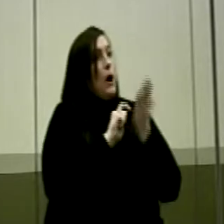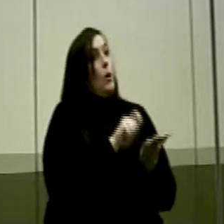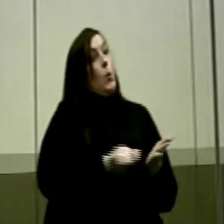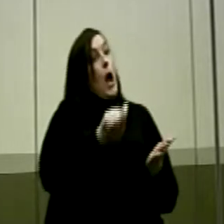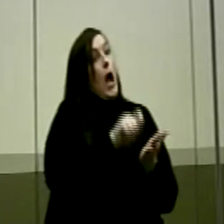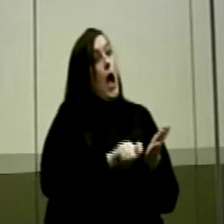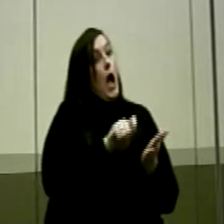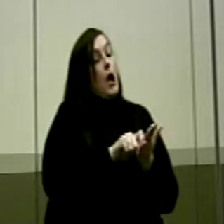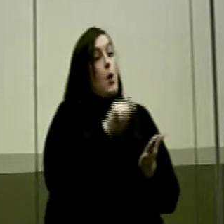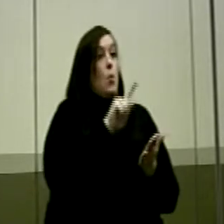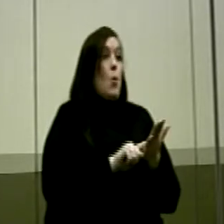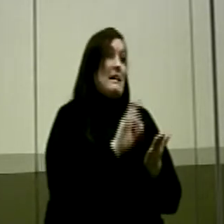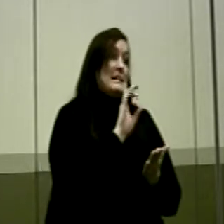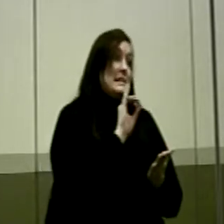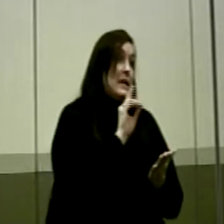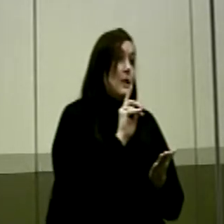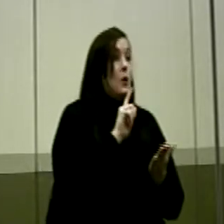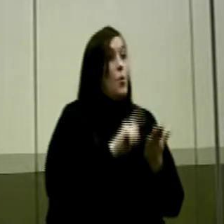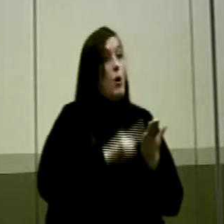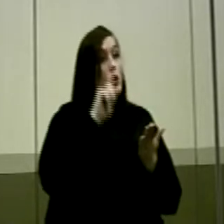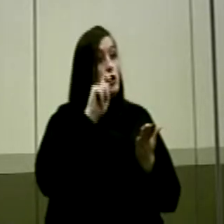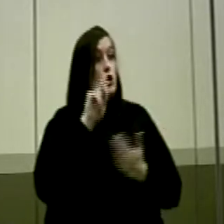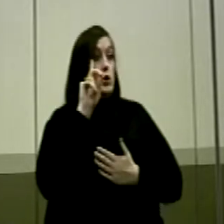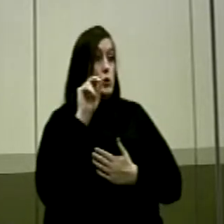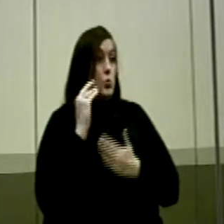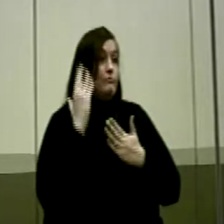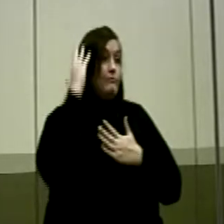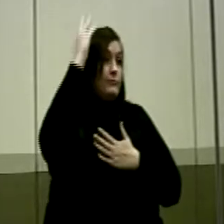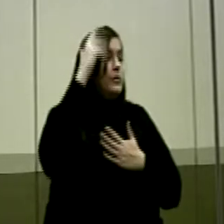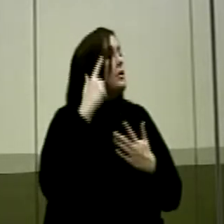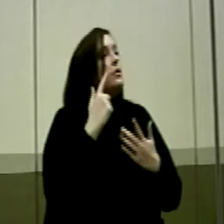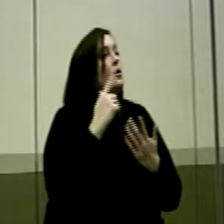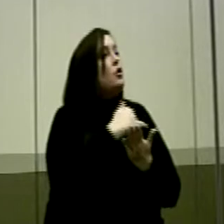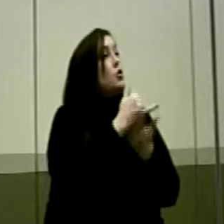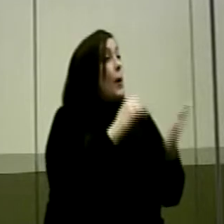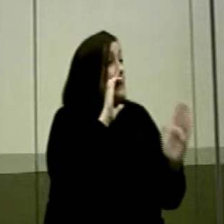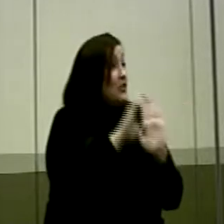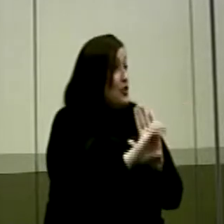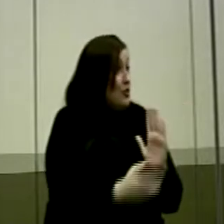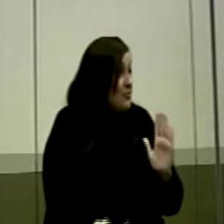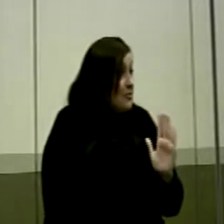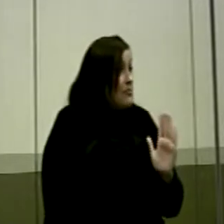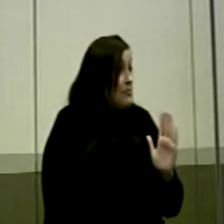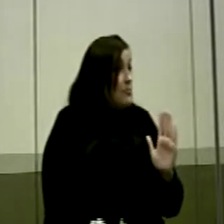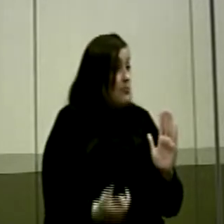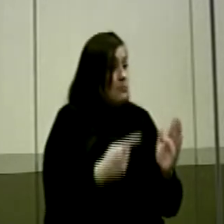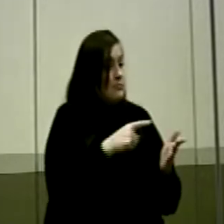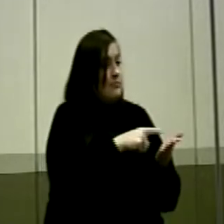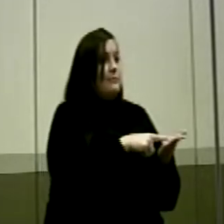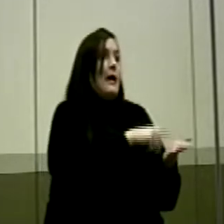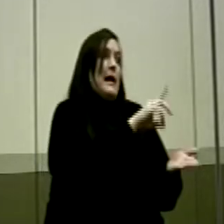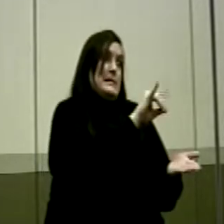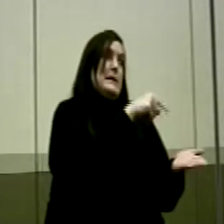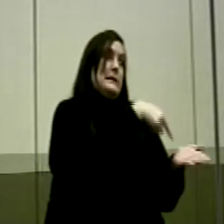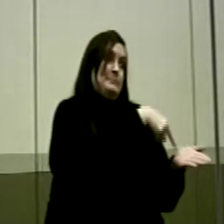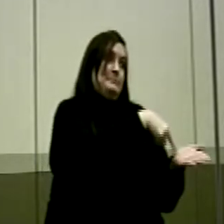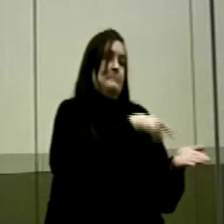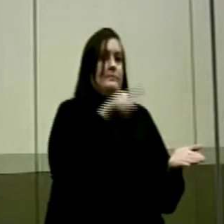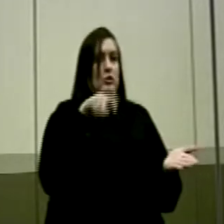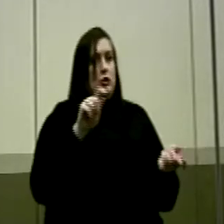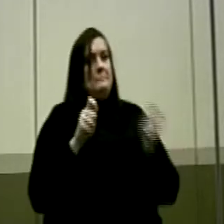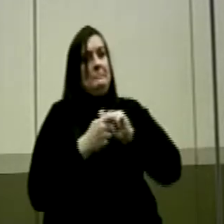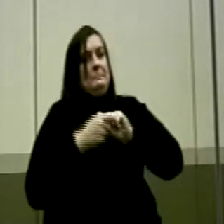and what they should have done, but they can draw a picture, of what they did and then a picture of what they should have done to kind of accommodate if there's a lower language level.